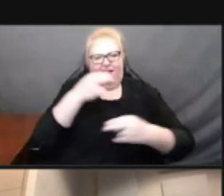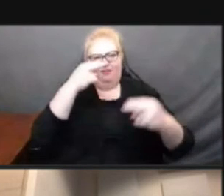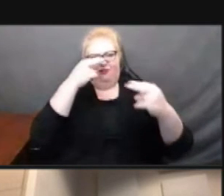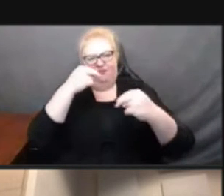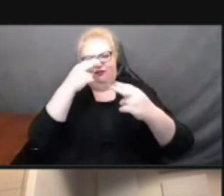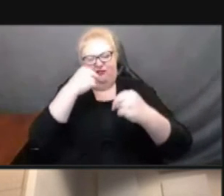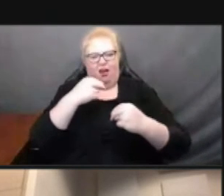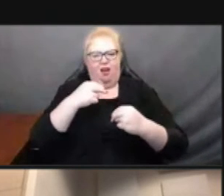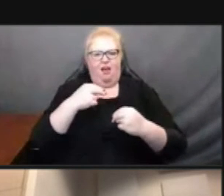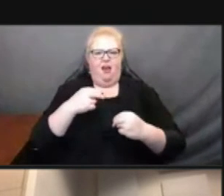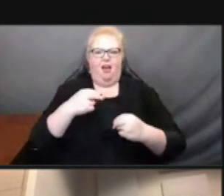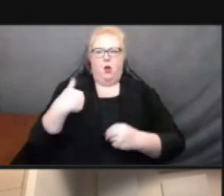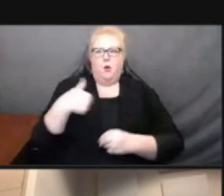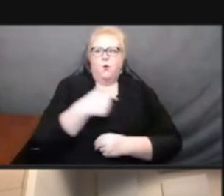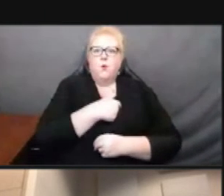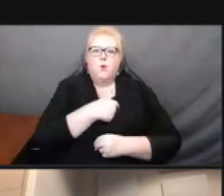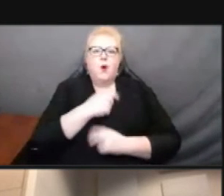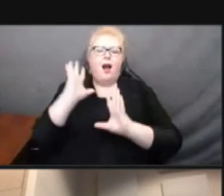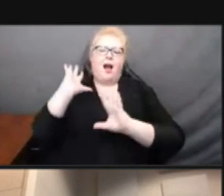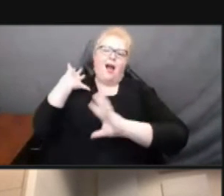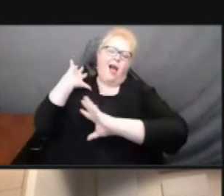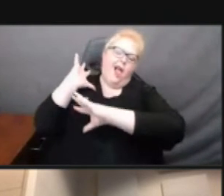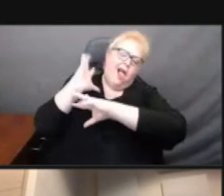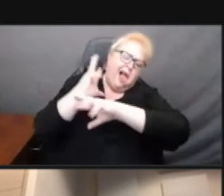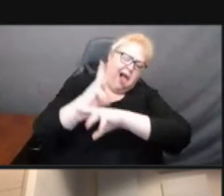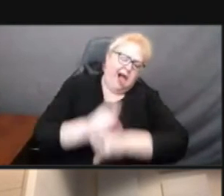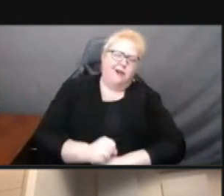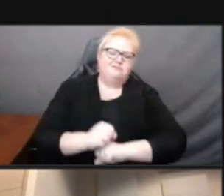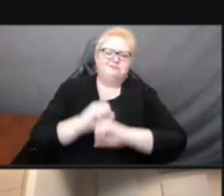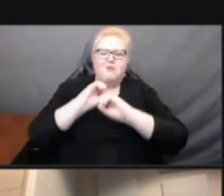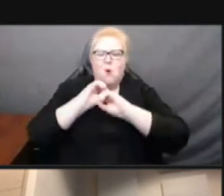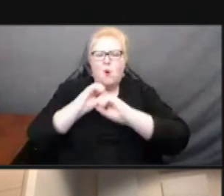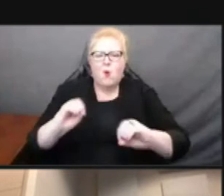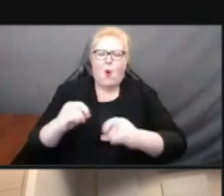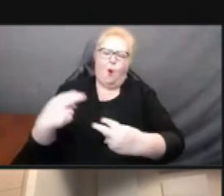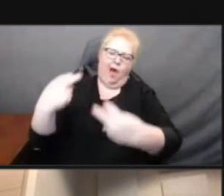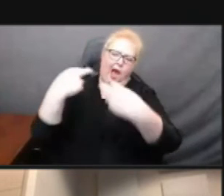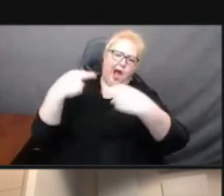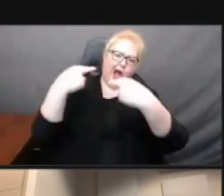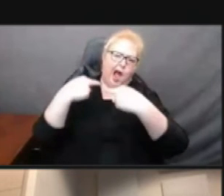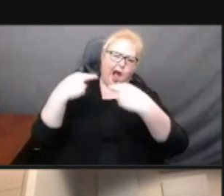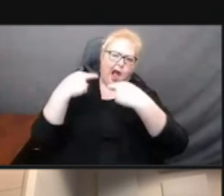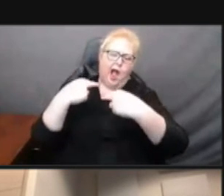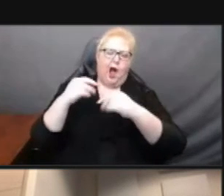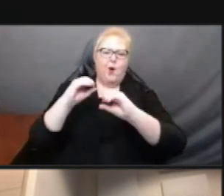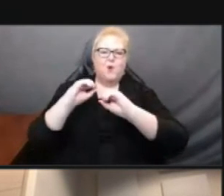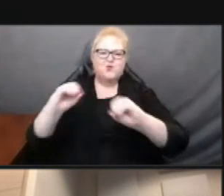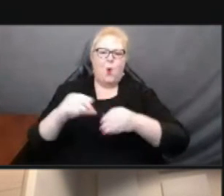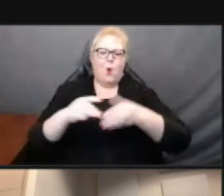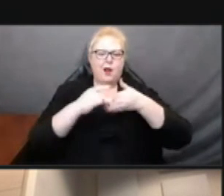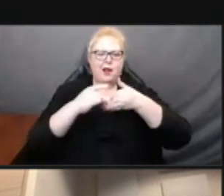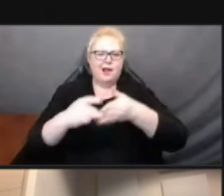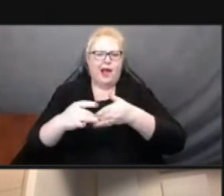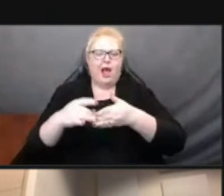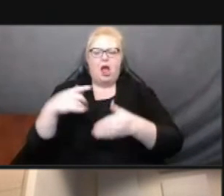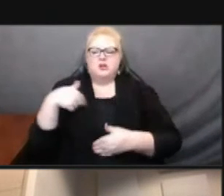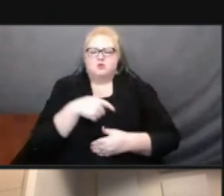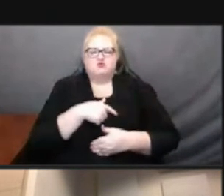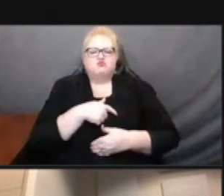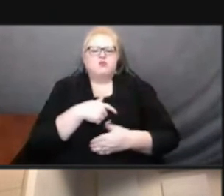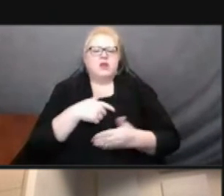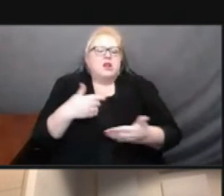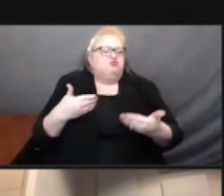without any guidance, any oversight, and just catering to our own